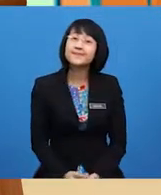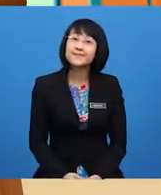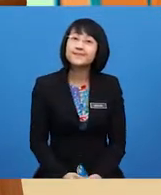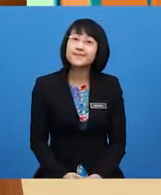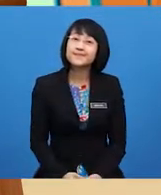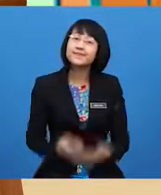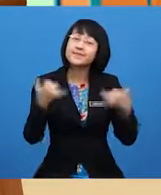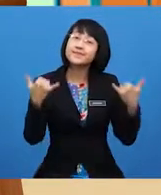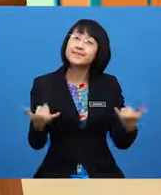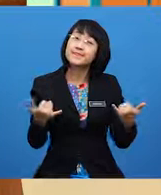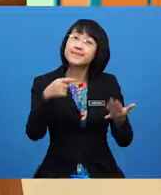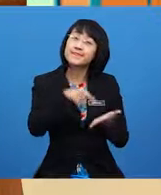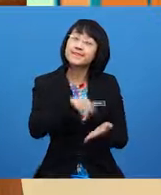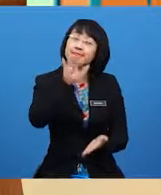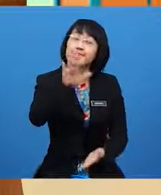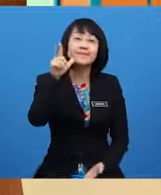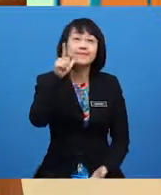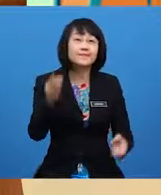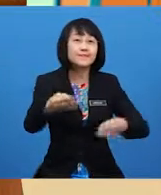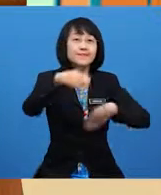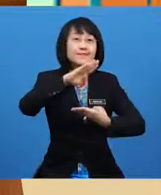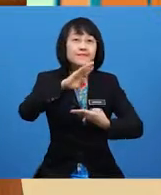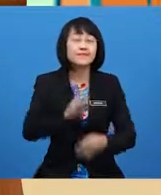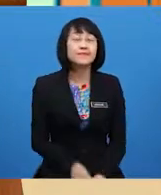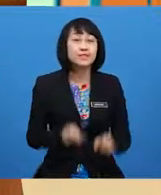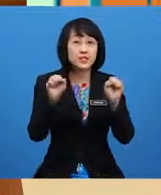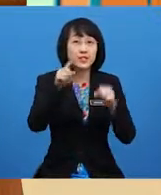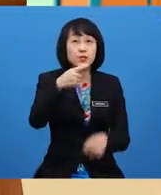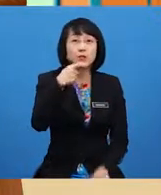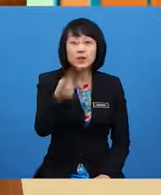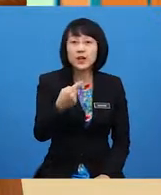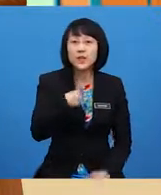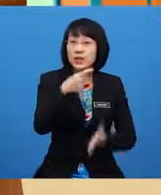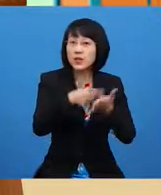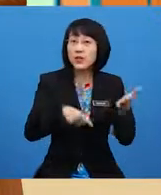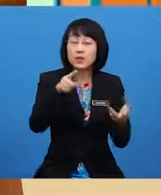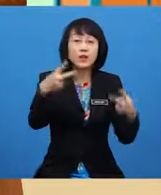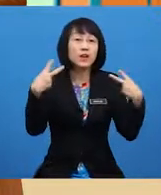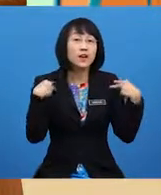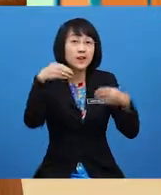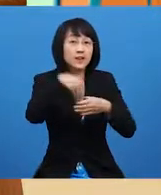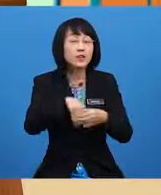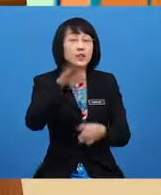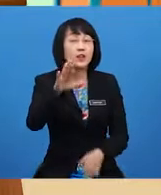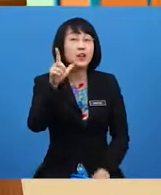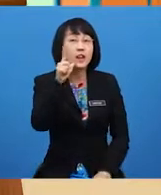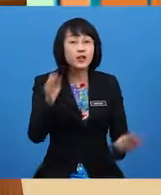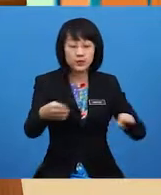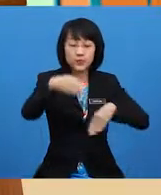Now this is your lunchbox. Can you tell me what you have in your